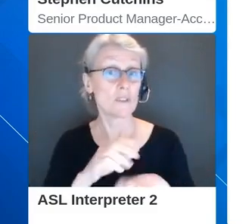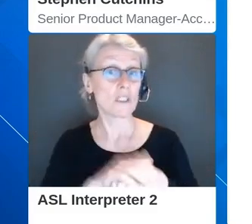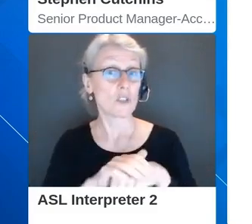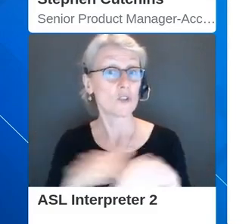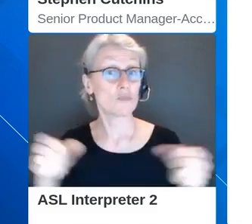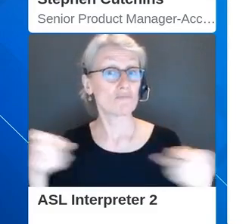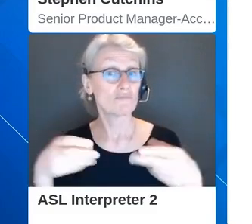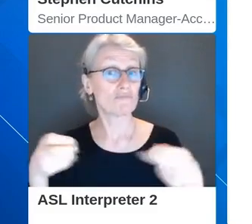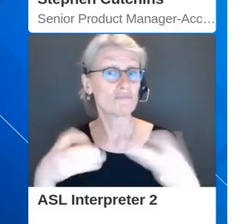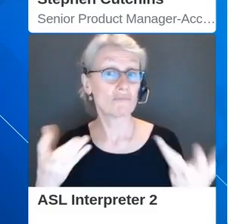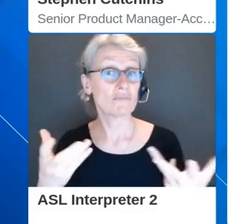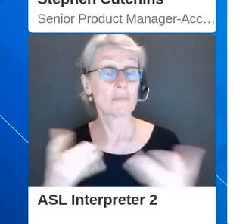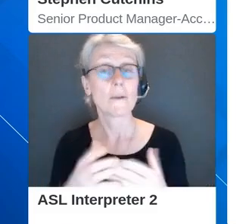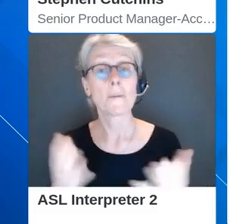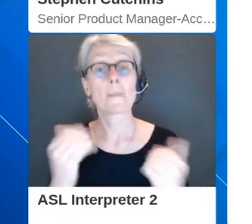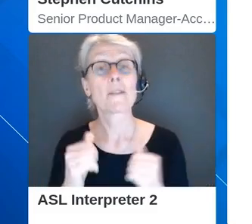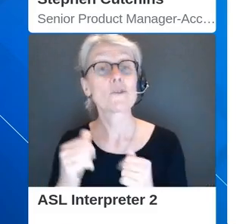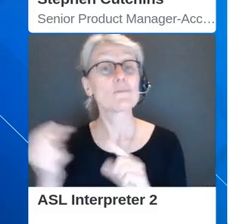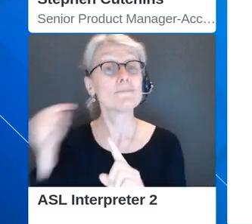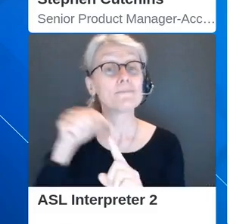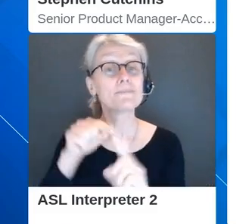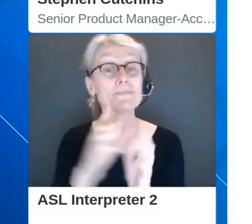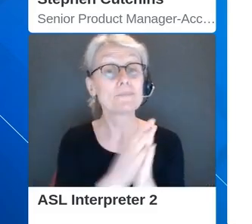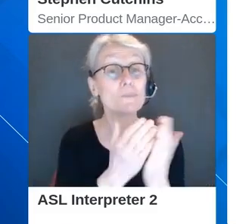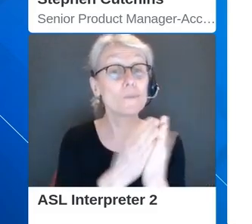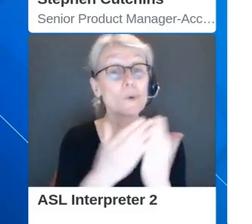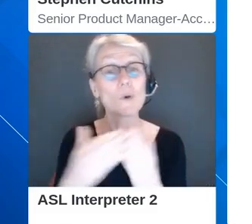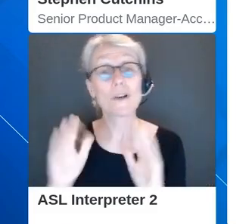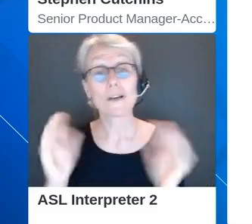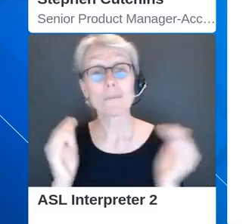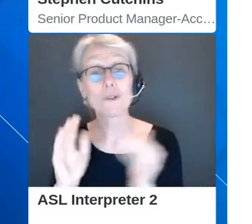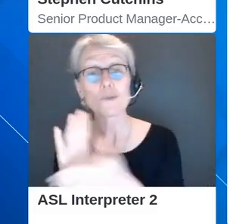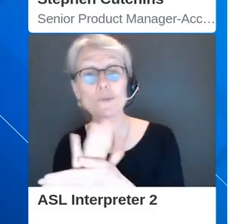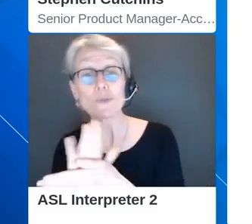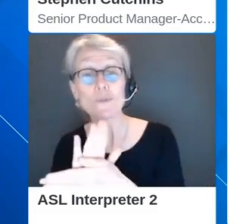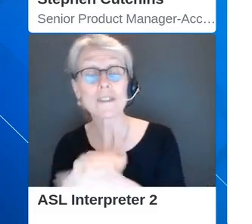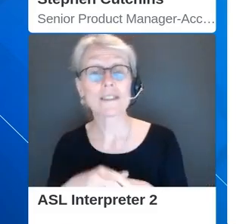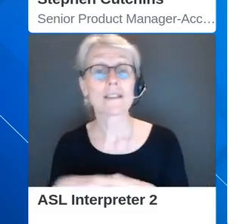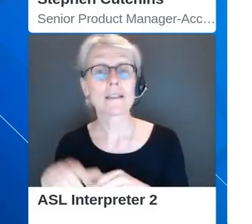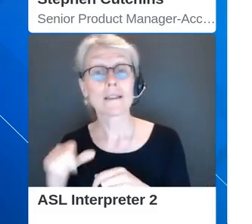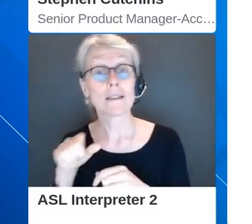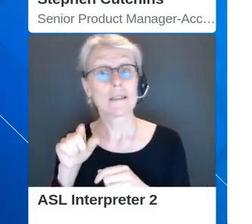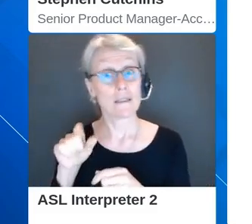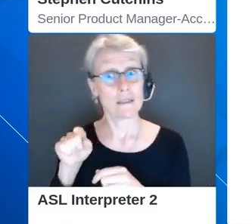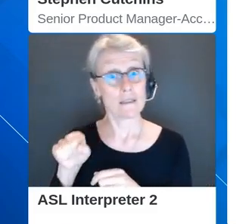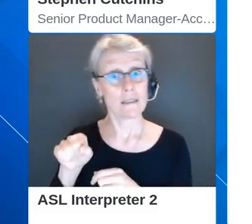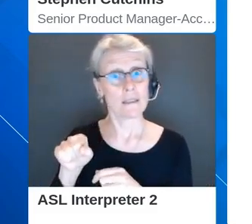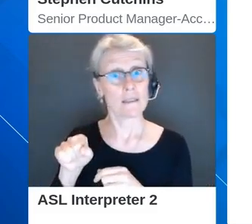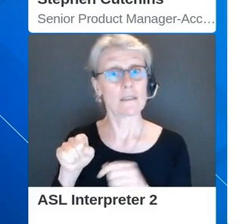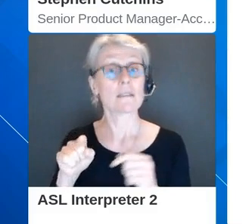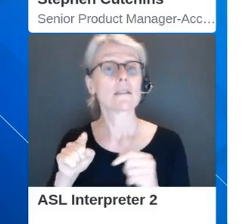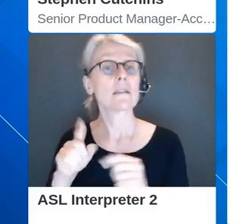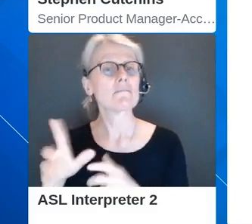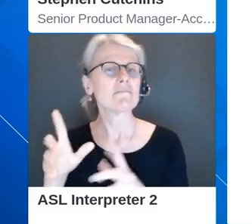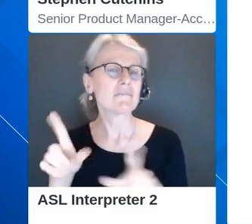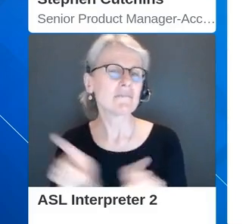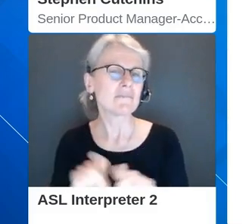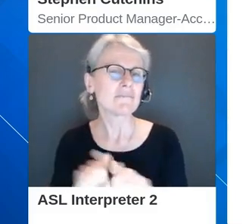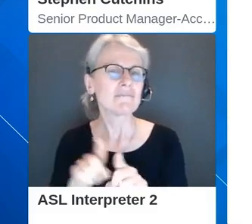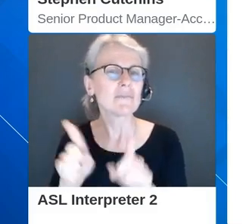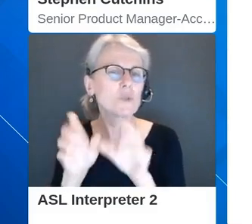Again, go back to that book versus a movie thing. The interpreter kind of shows emotions that you just can't